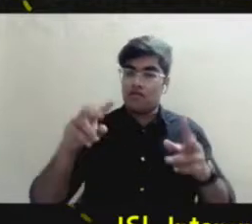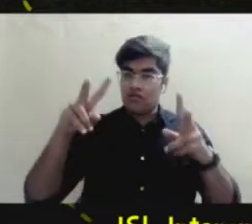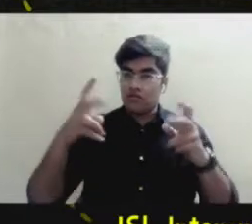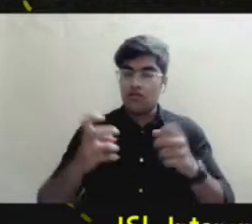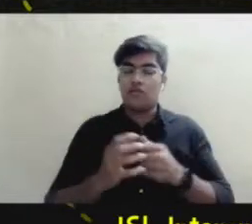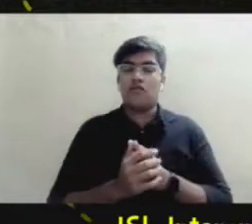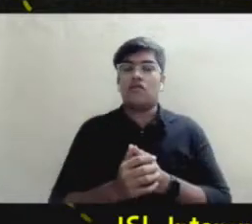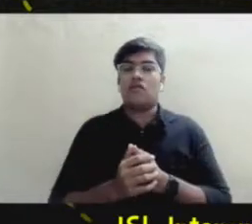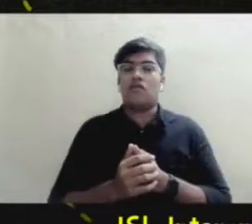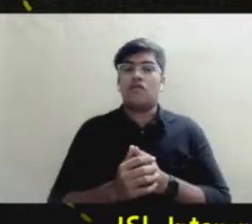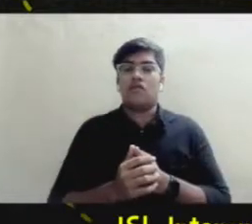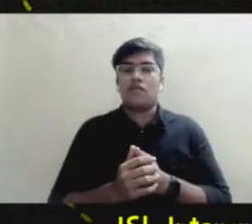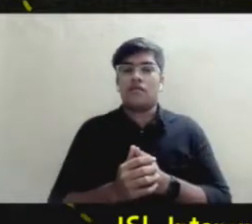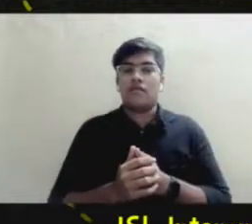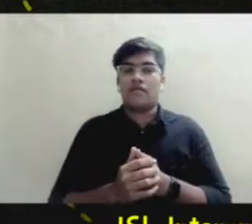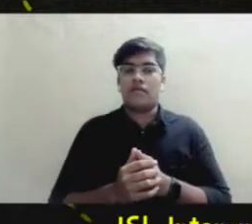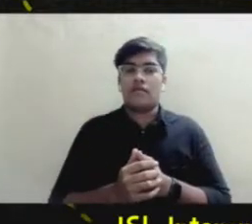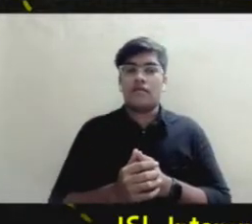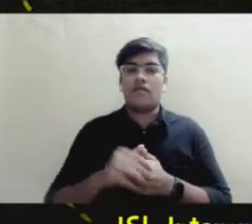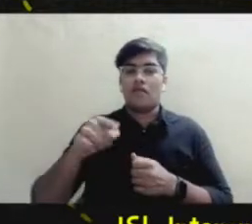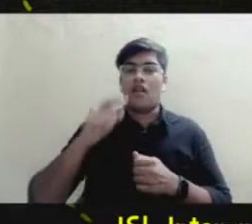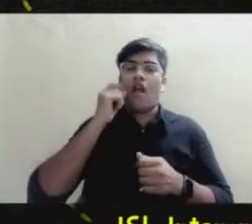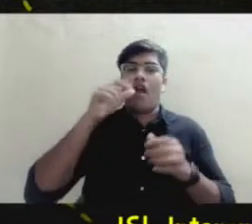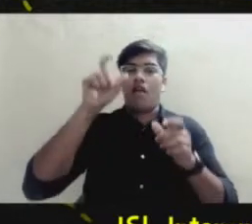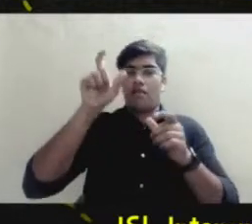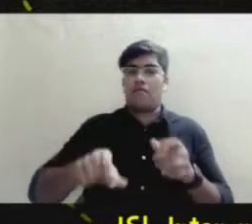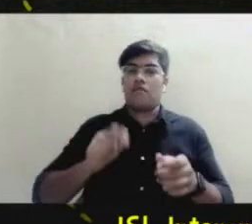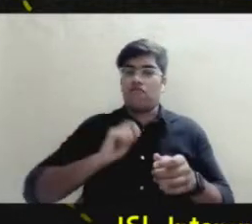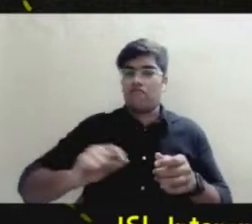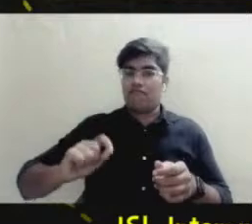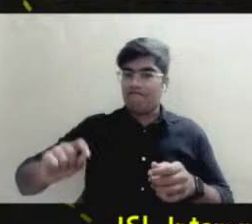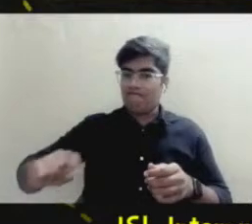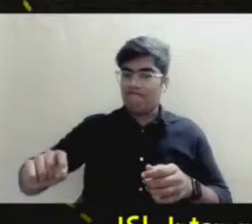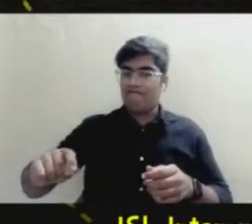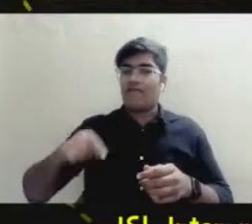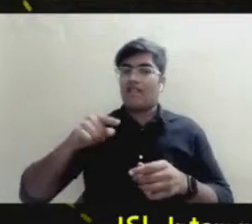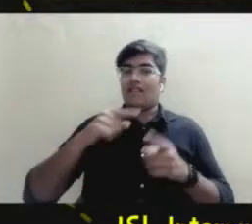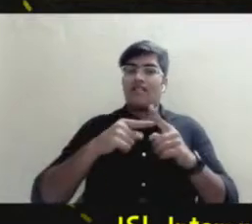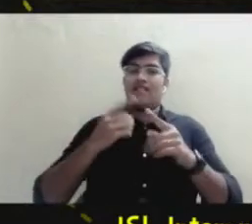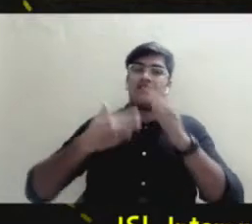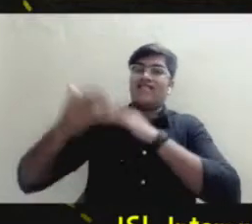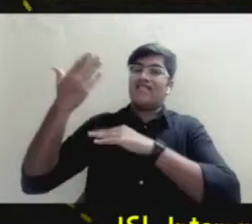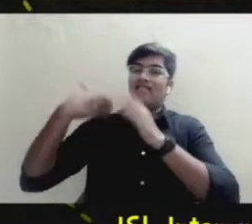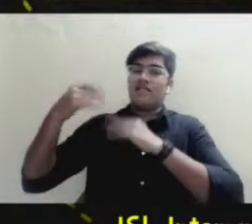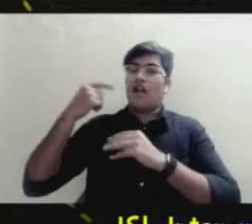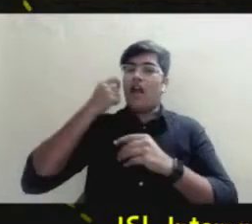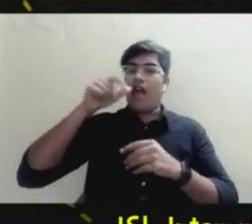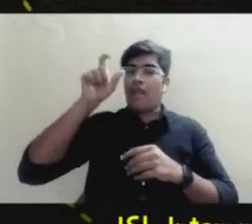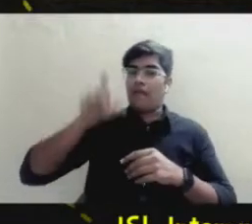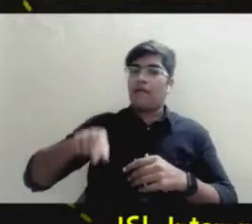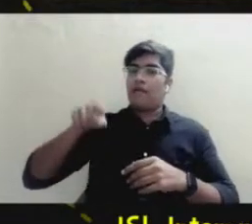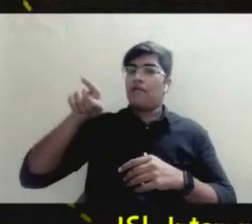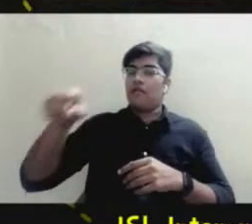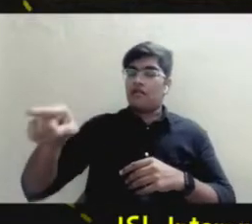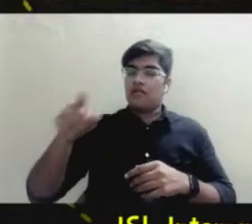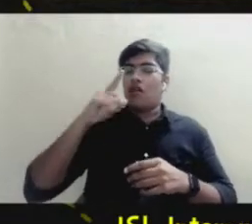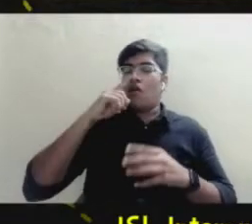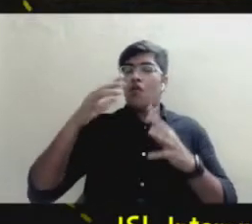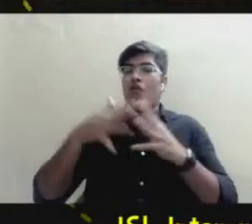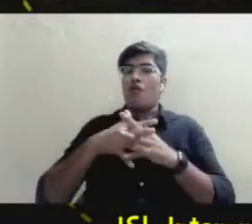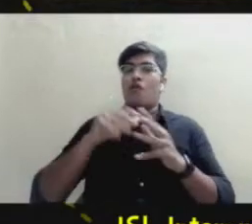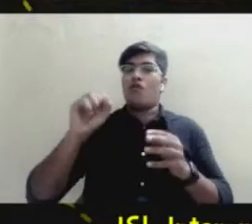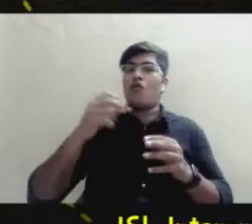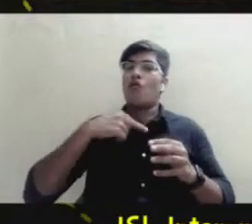are by men, and this tradition of the male taking on the female voice